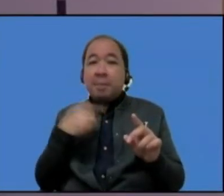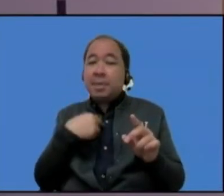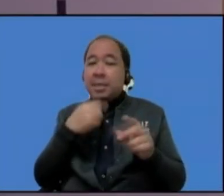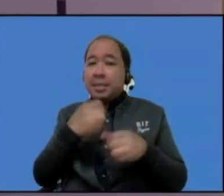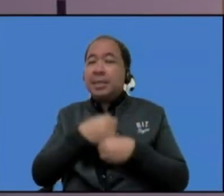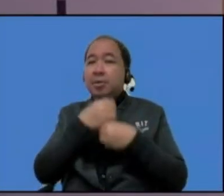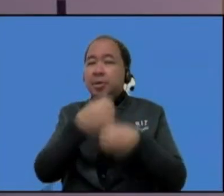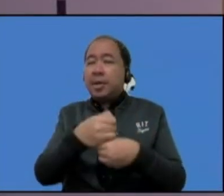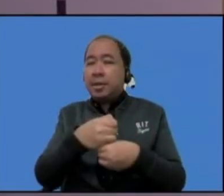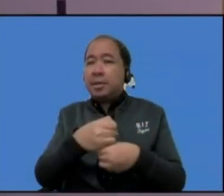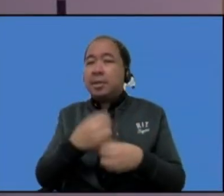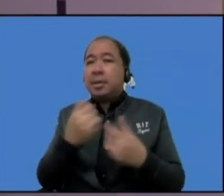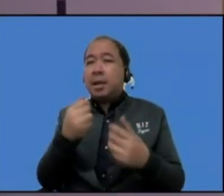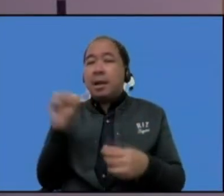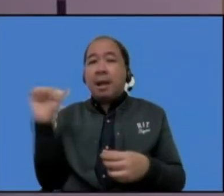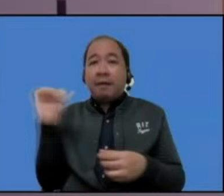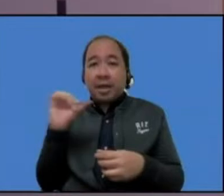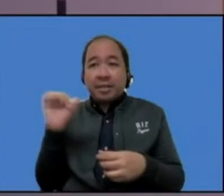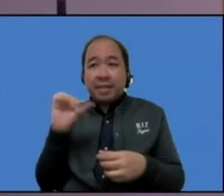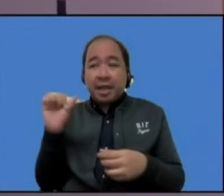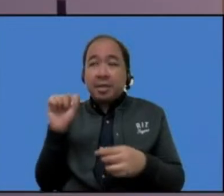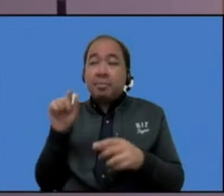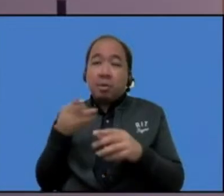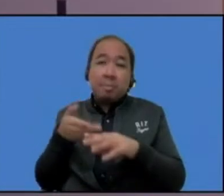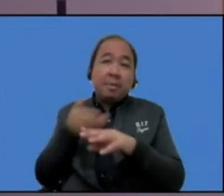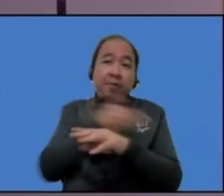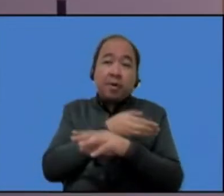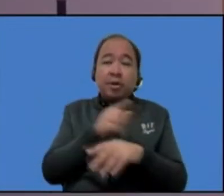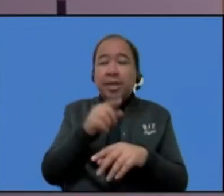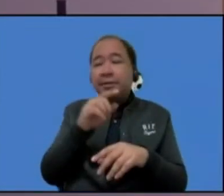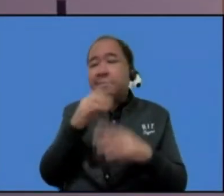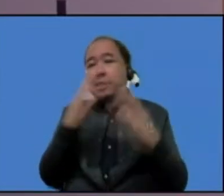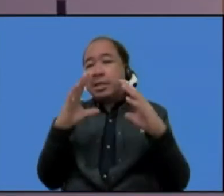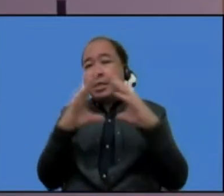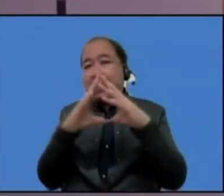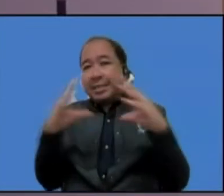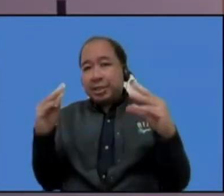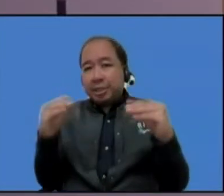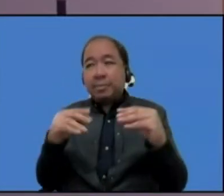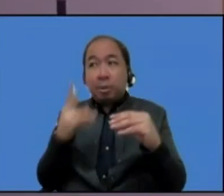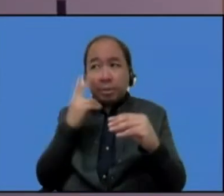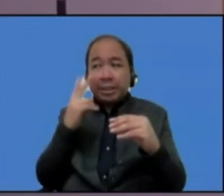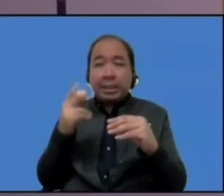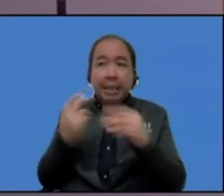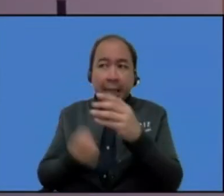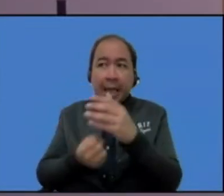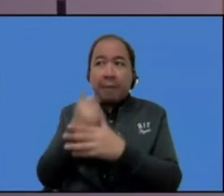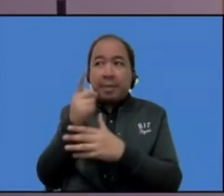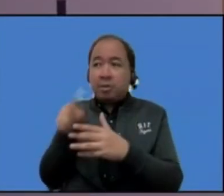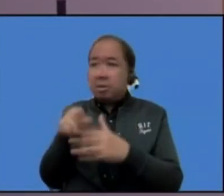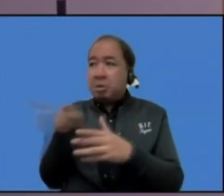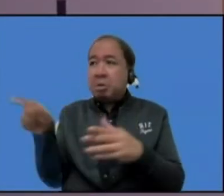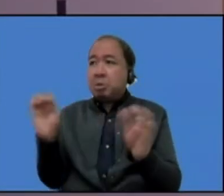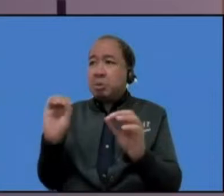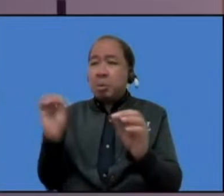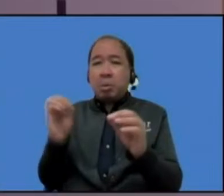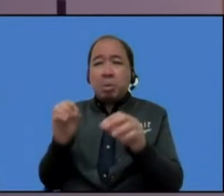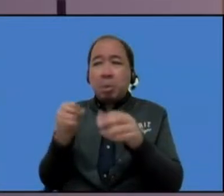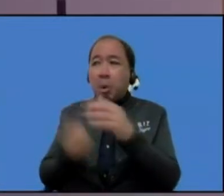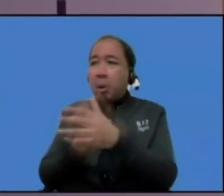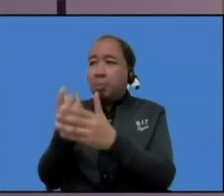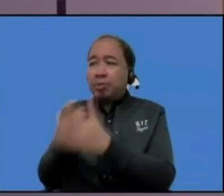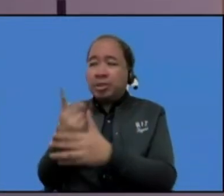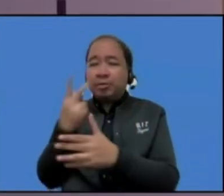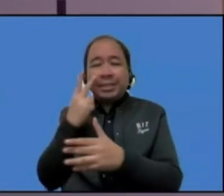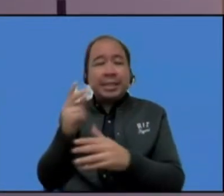in Afghanistan, before that in Egypt, I saw firsthand what happened when there are no opportunities, when the young, particularly young